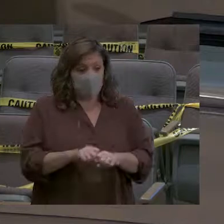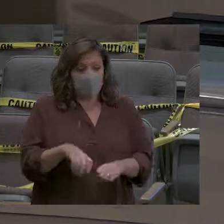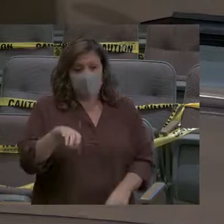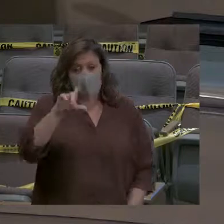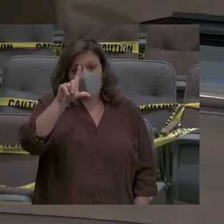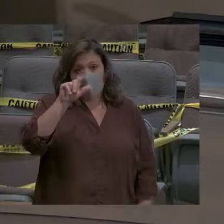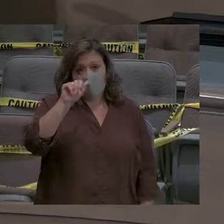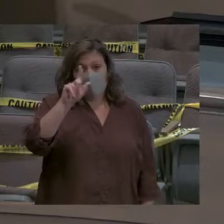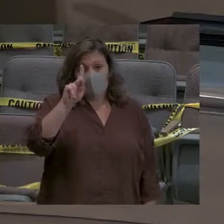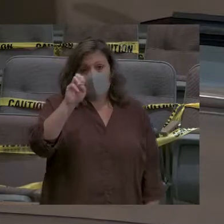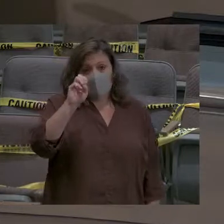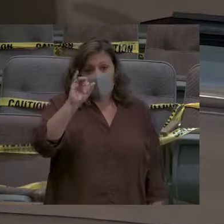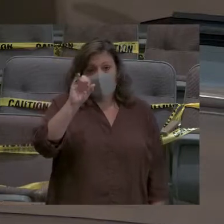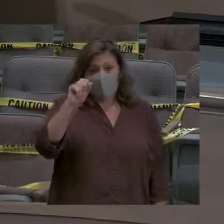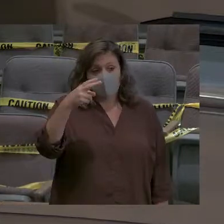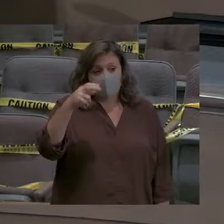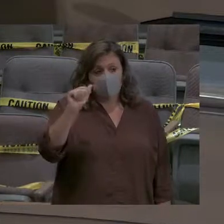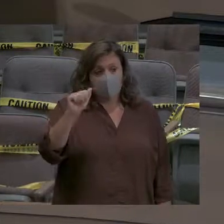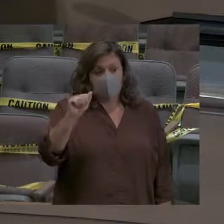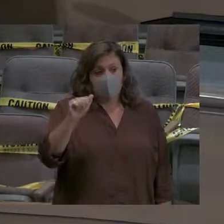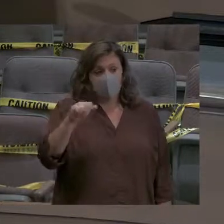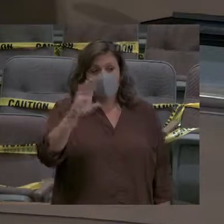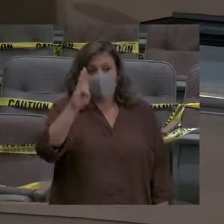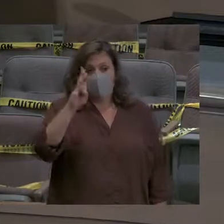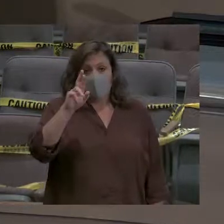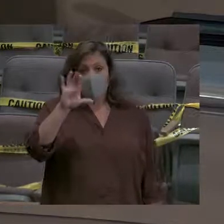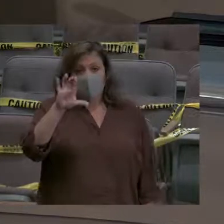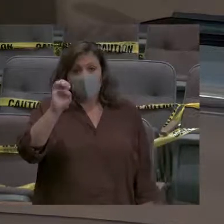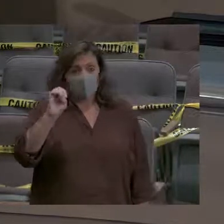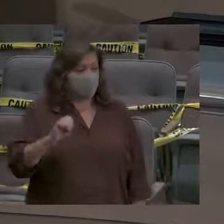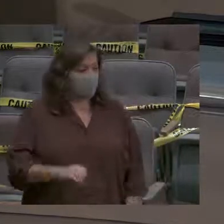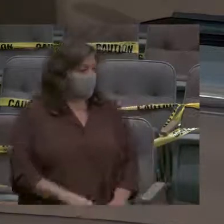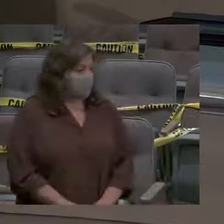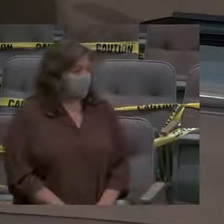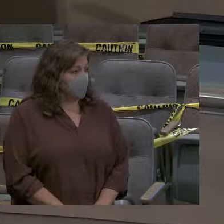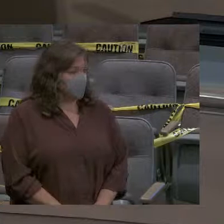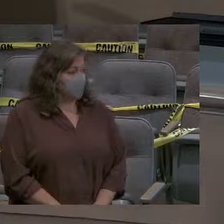Lakeisha Bryant-Bruce, the Director of Community Relations, is here for the report.